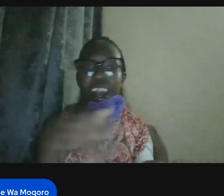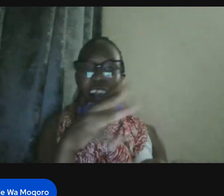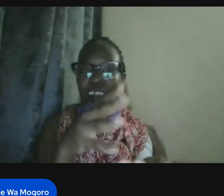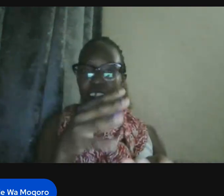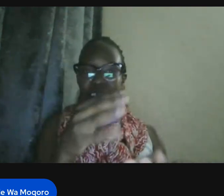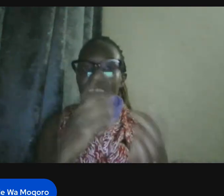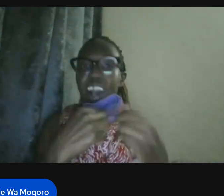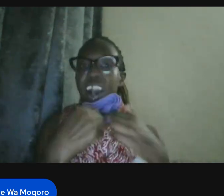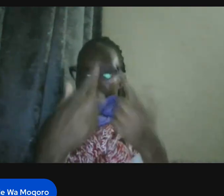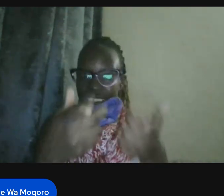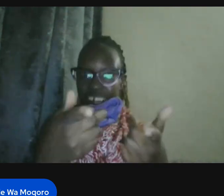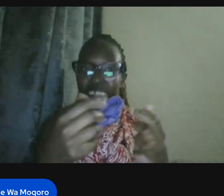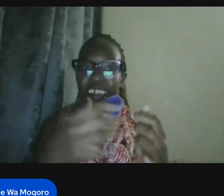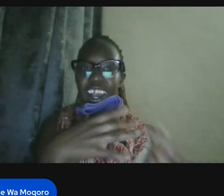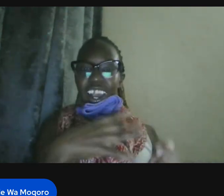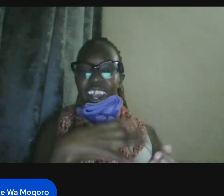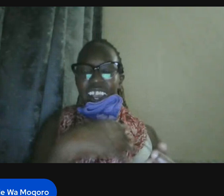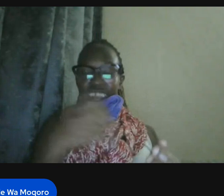Um,